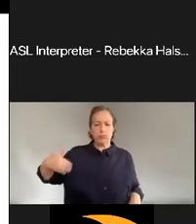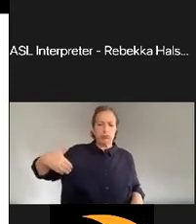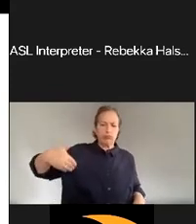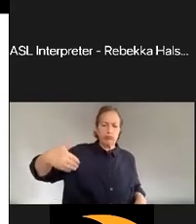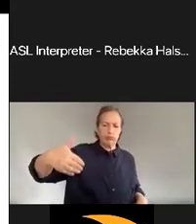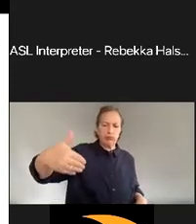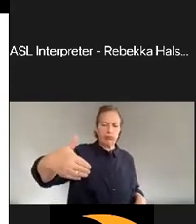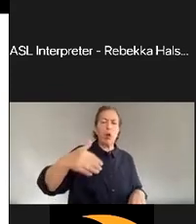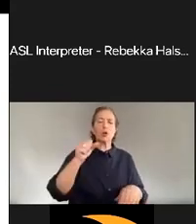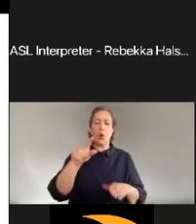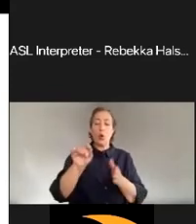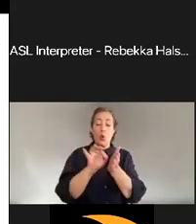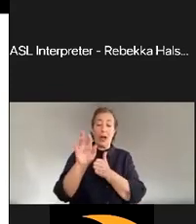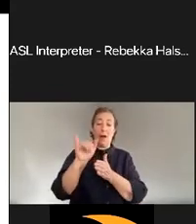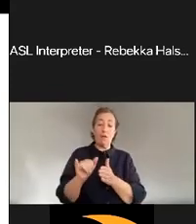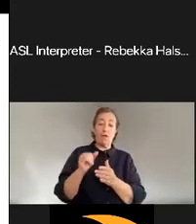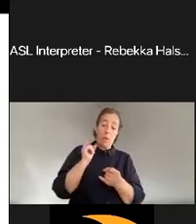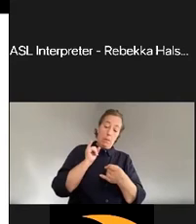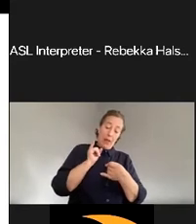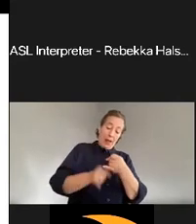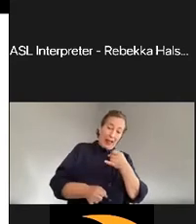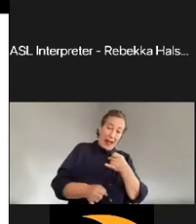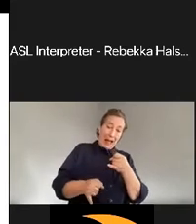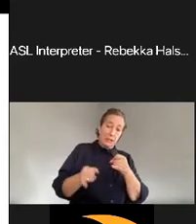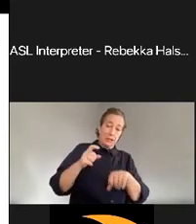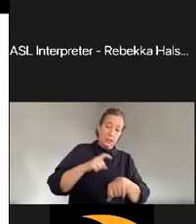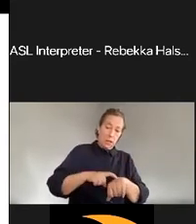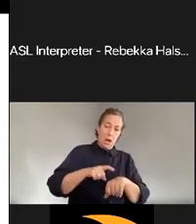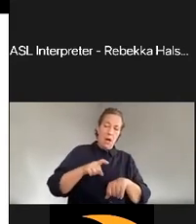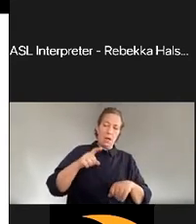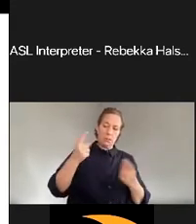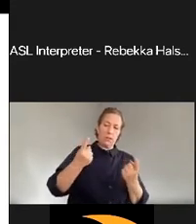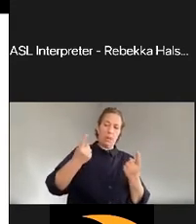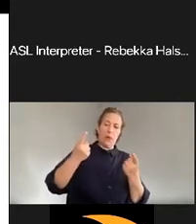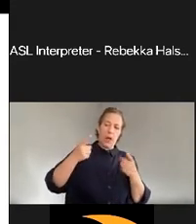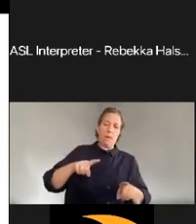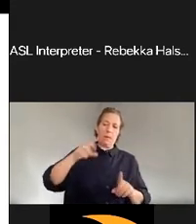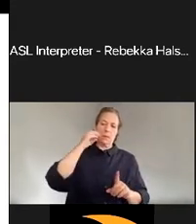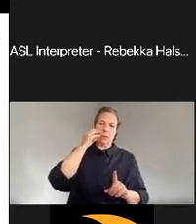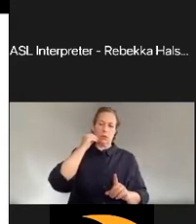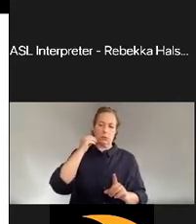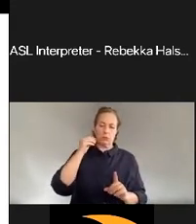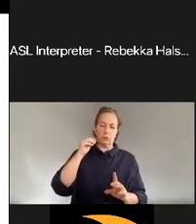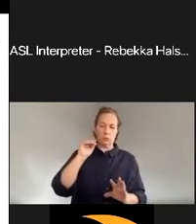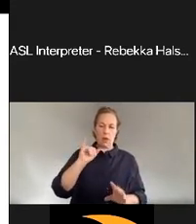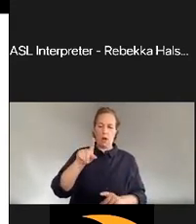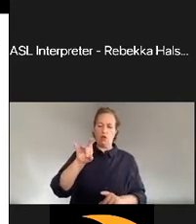play, the clock begins for that filing deadline at the latest act at issue.